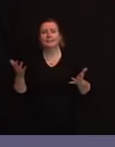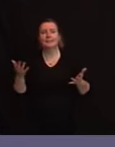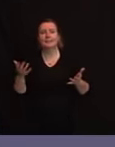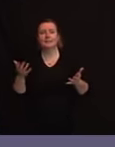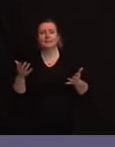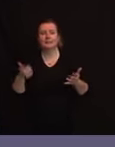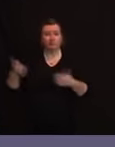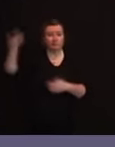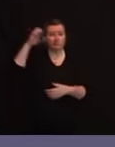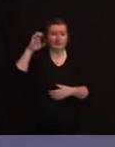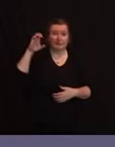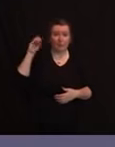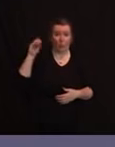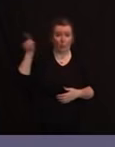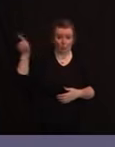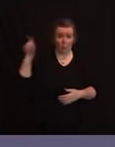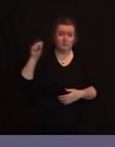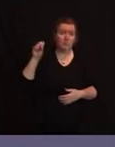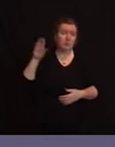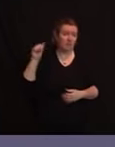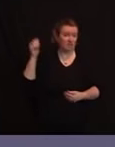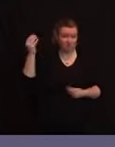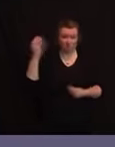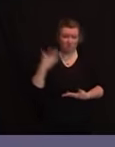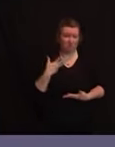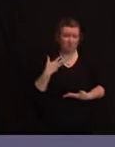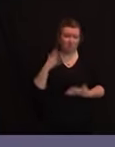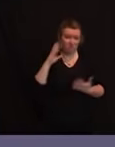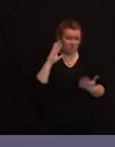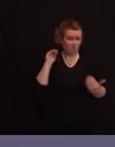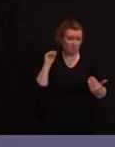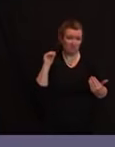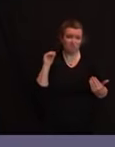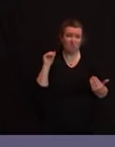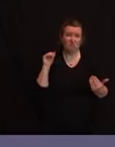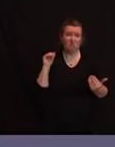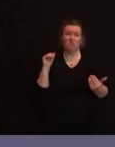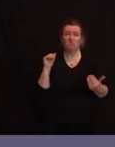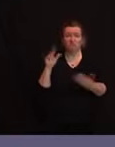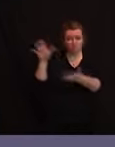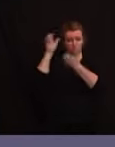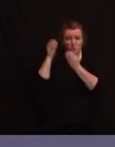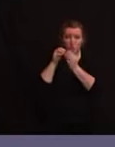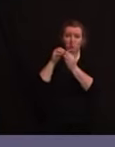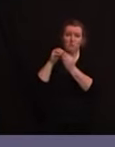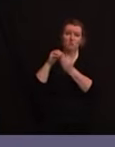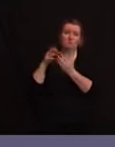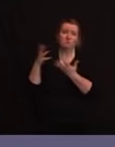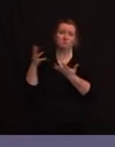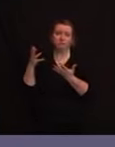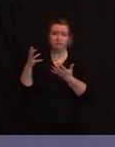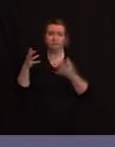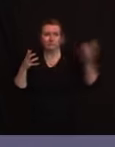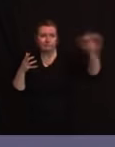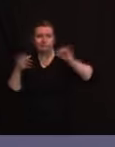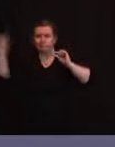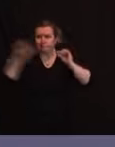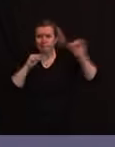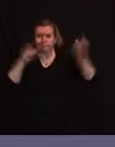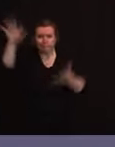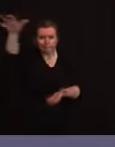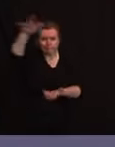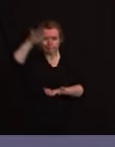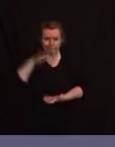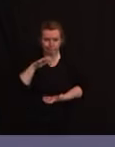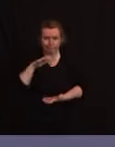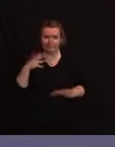some hope that maybe we might be able to get a little bit more, find some more funds to make that a little bit more robust, but that's too